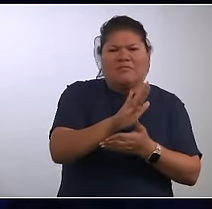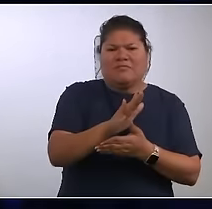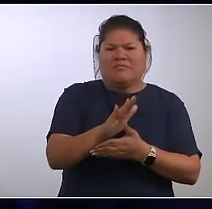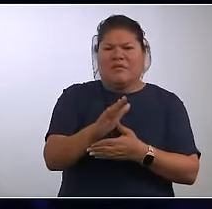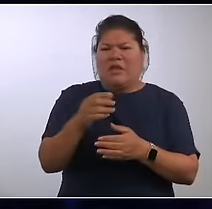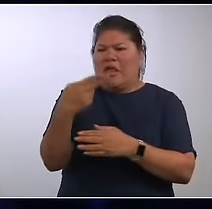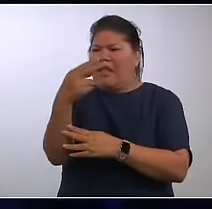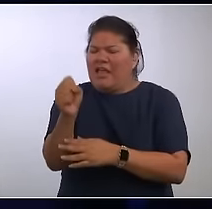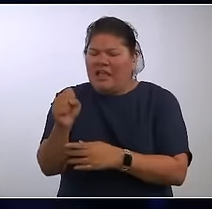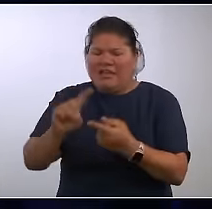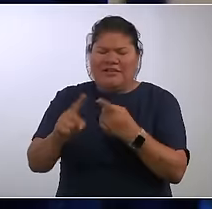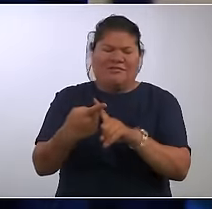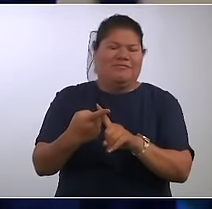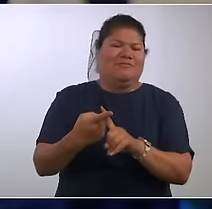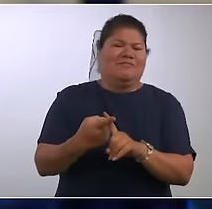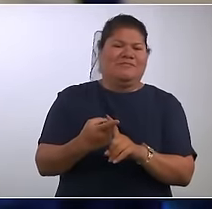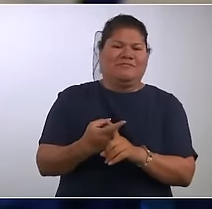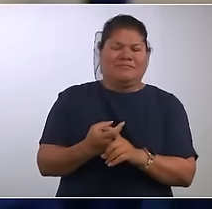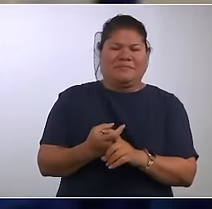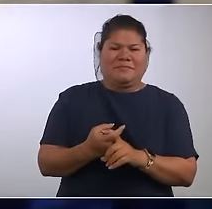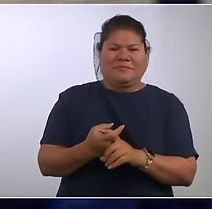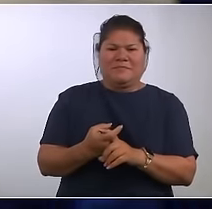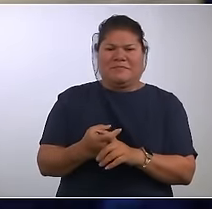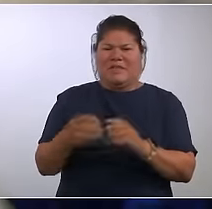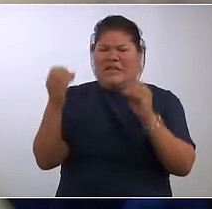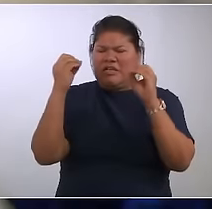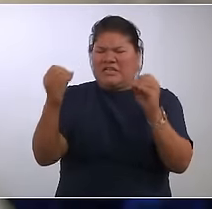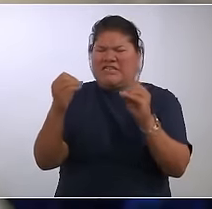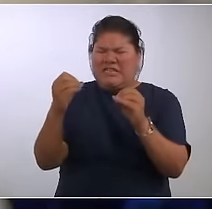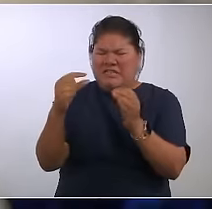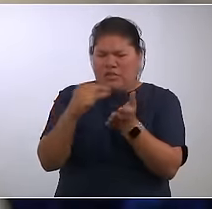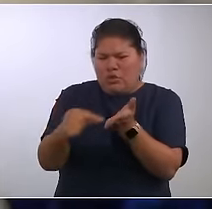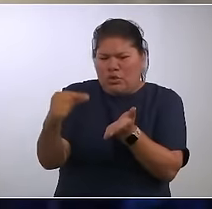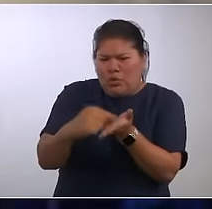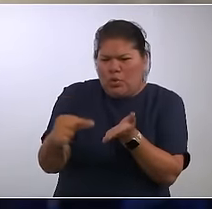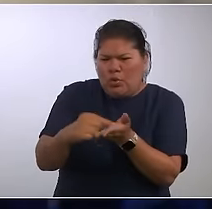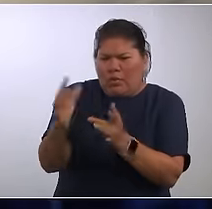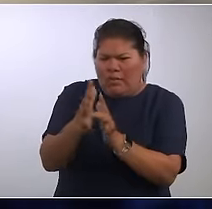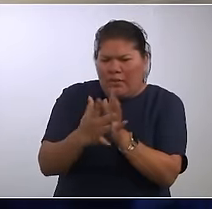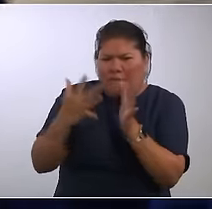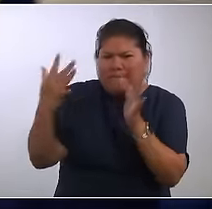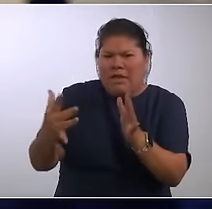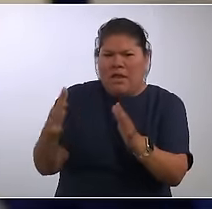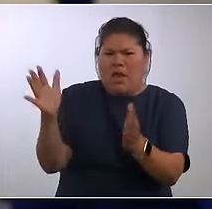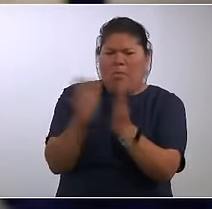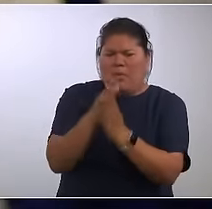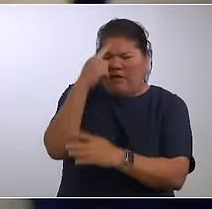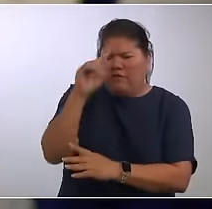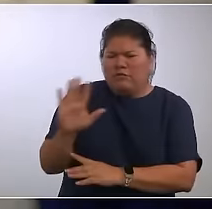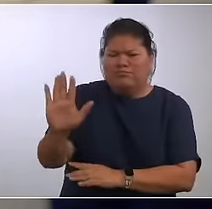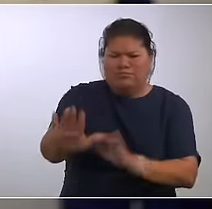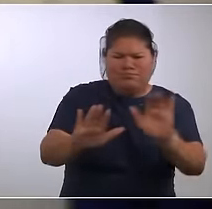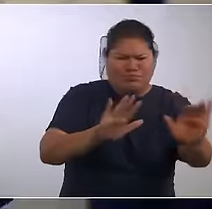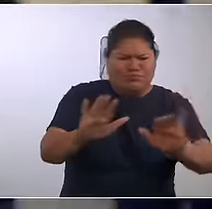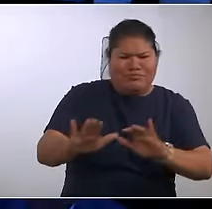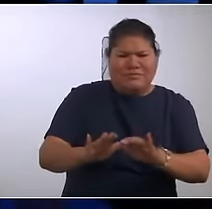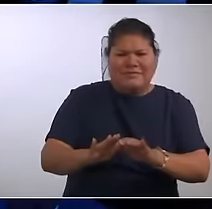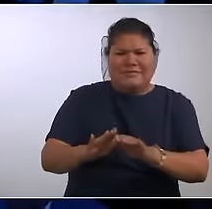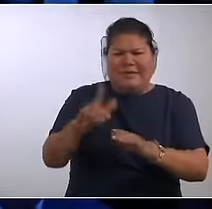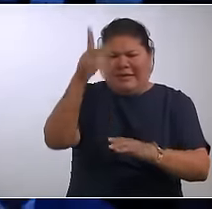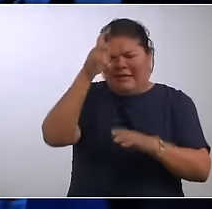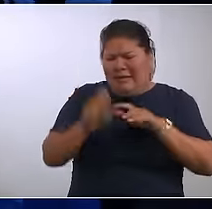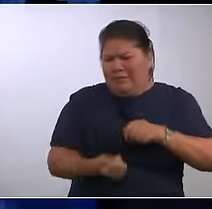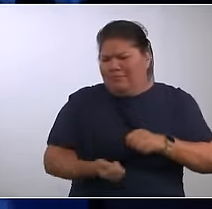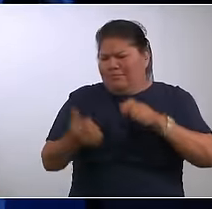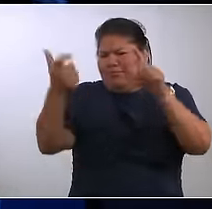universidad. Winning your high school friends. De la high school. Teaching them the word of God. Enseñándole la palabra de Dios. Praying over them. Orando por Casting ellos.